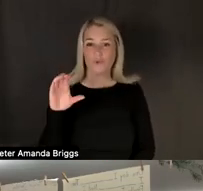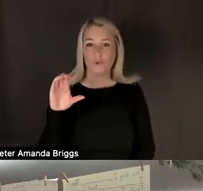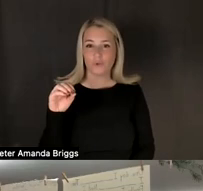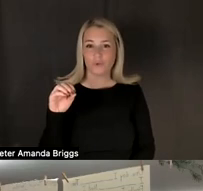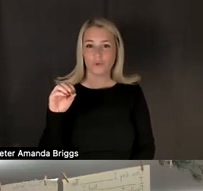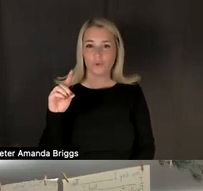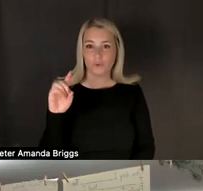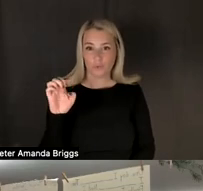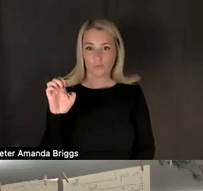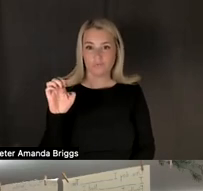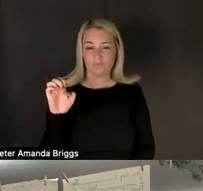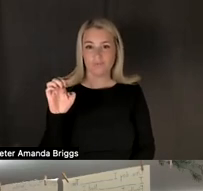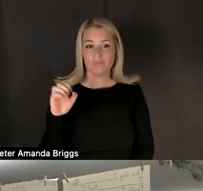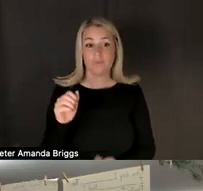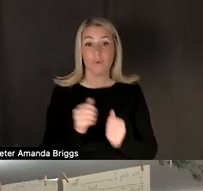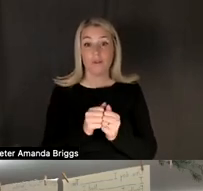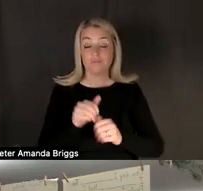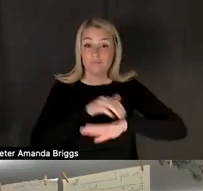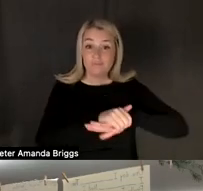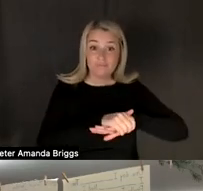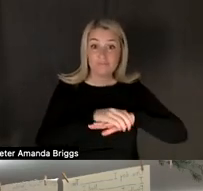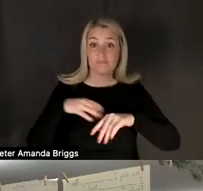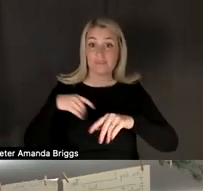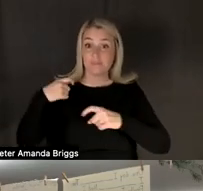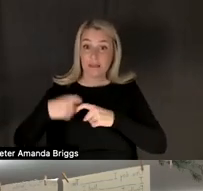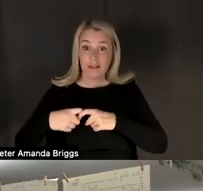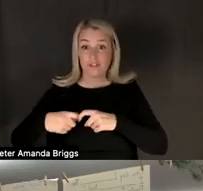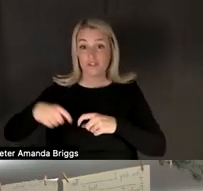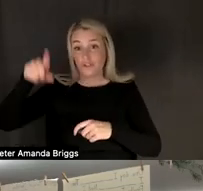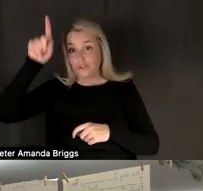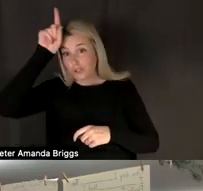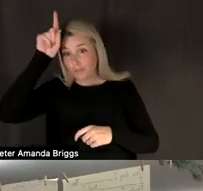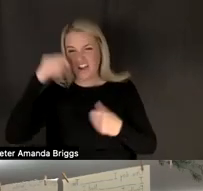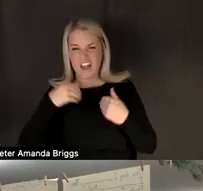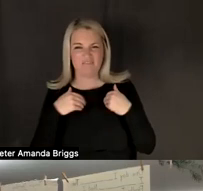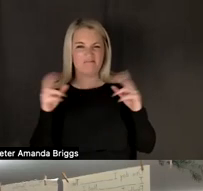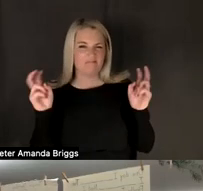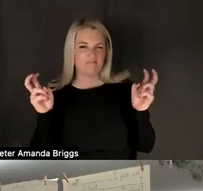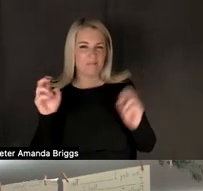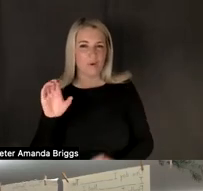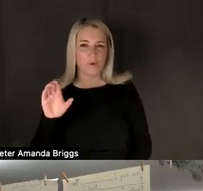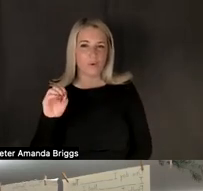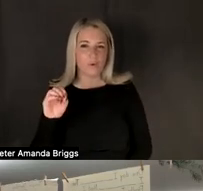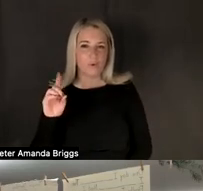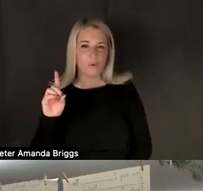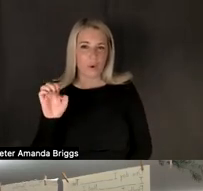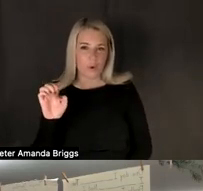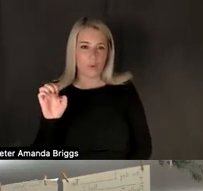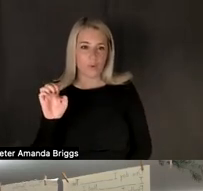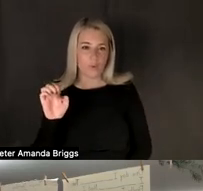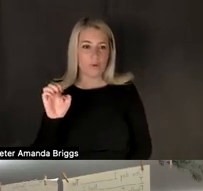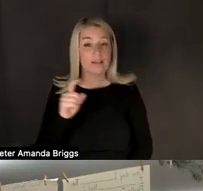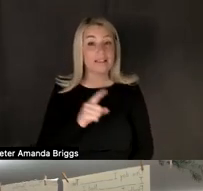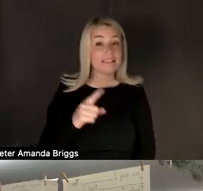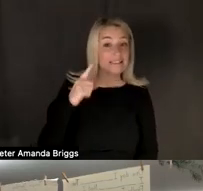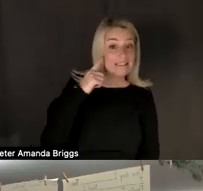with English and Spanish and German, there's a code that you have to know. There is a sound that is associated with